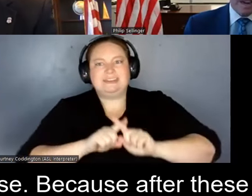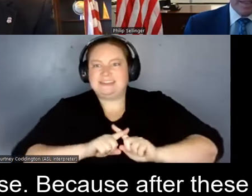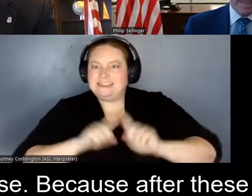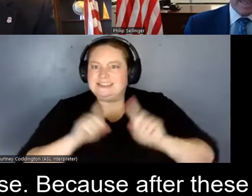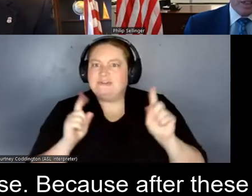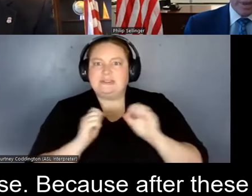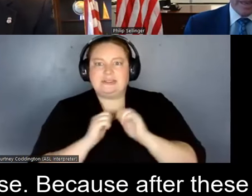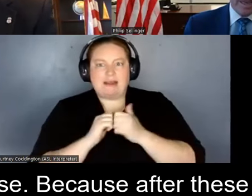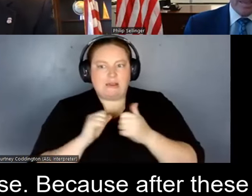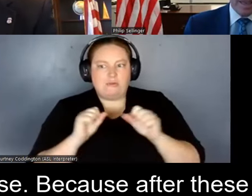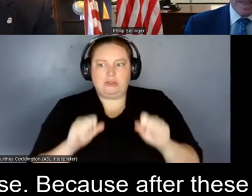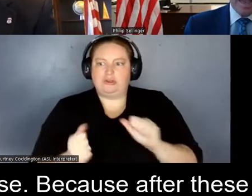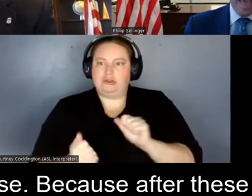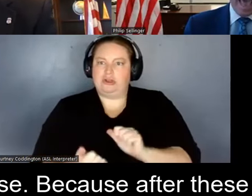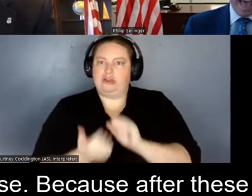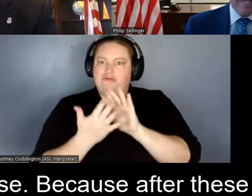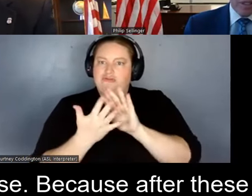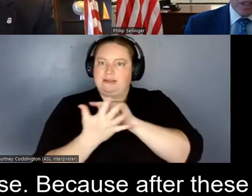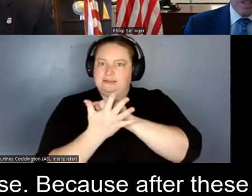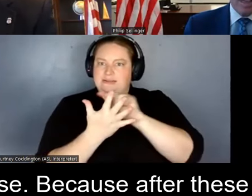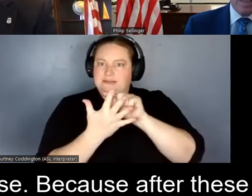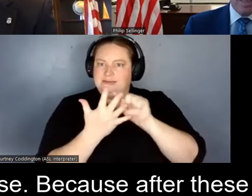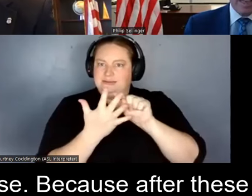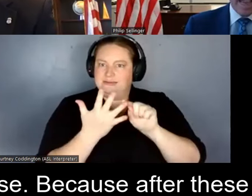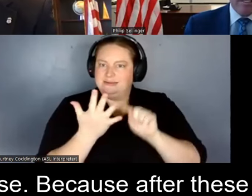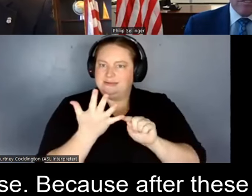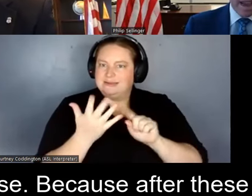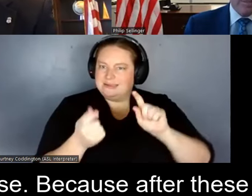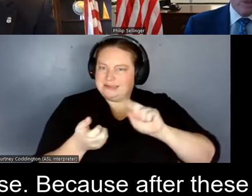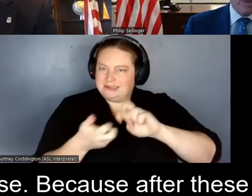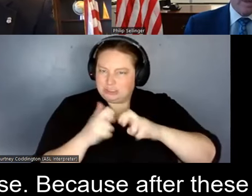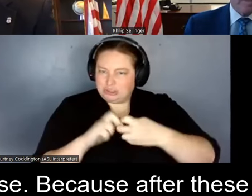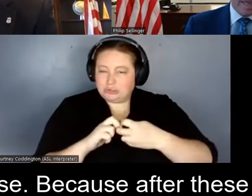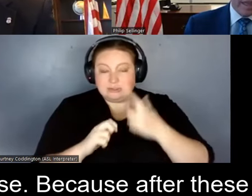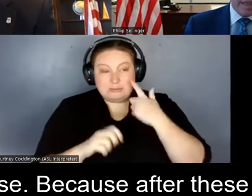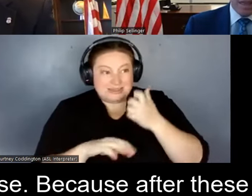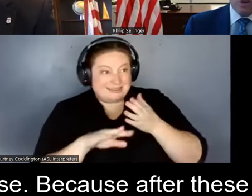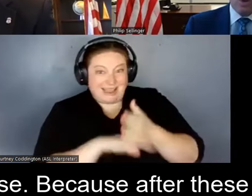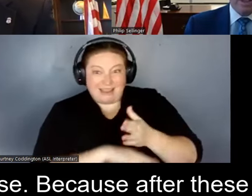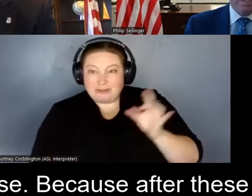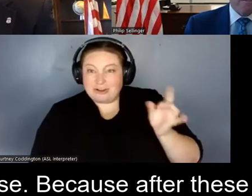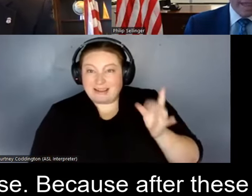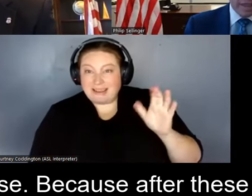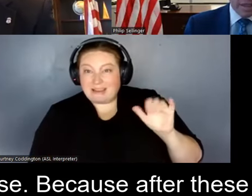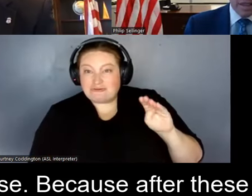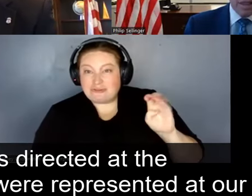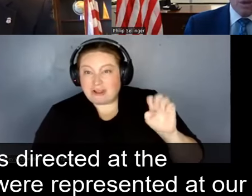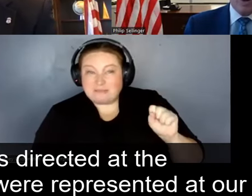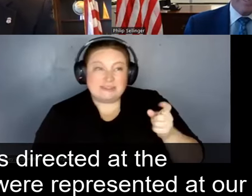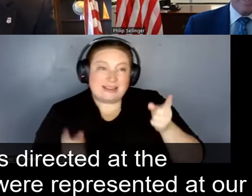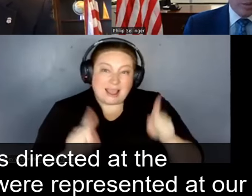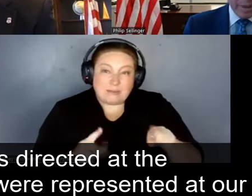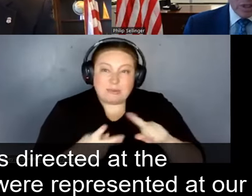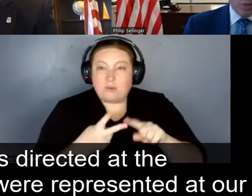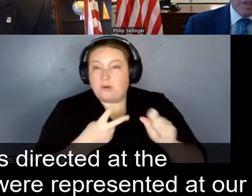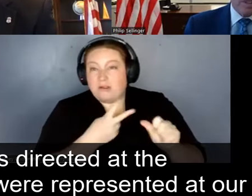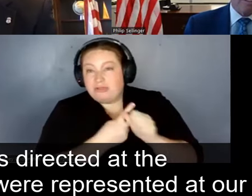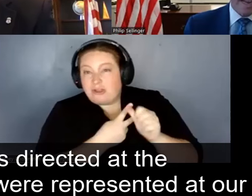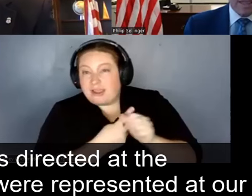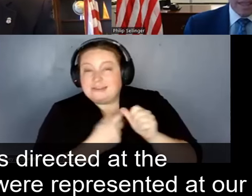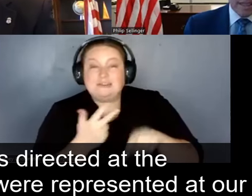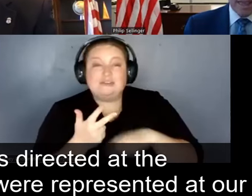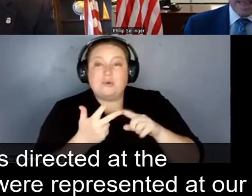to address these, because after these hate crimes were committed or threatened or hate speech